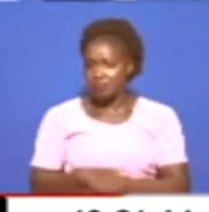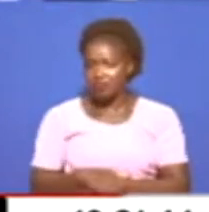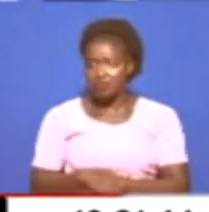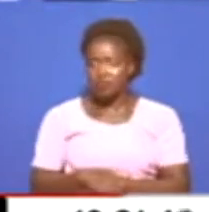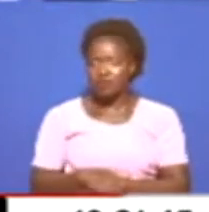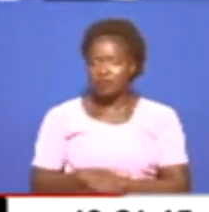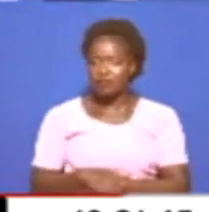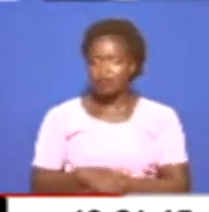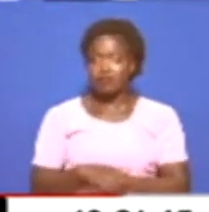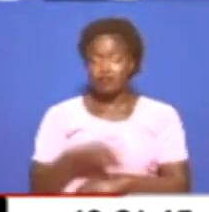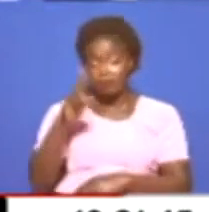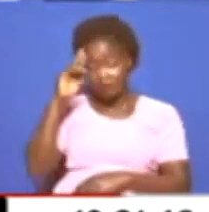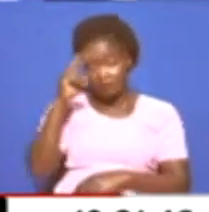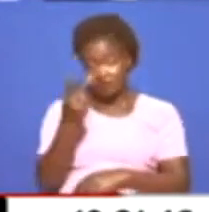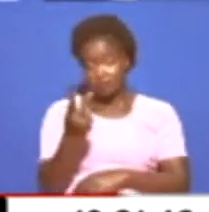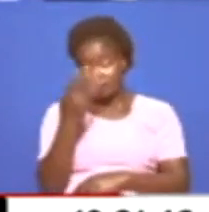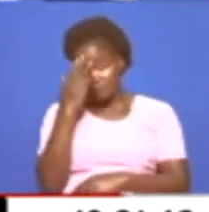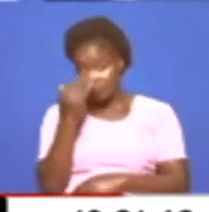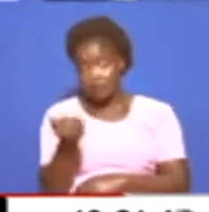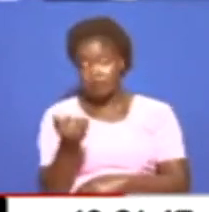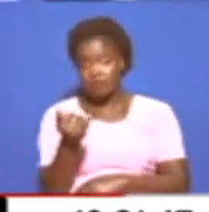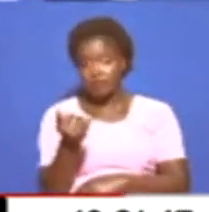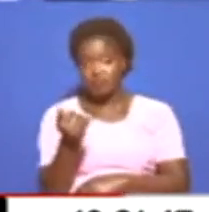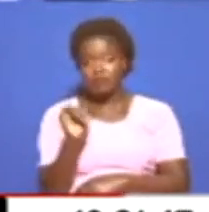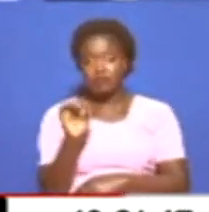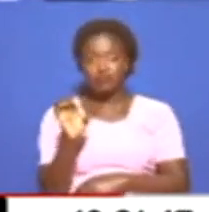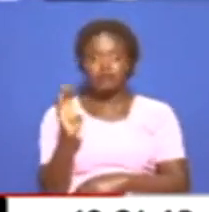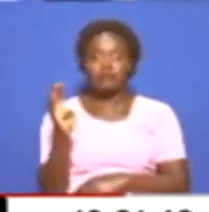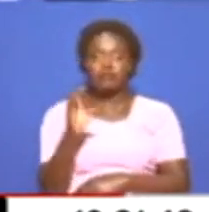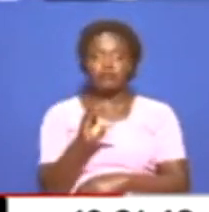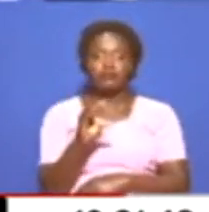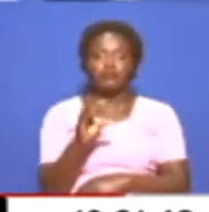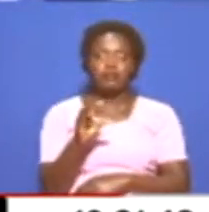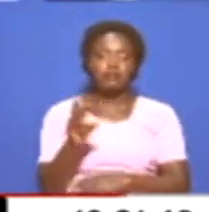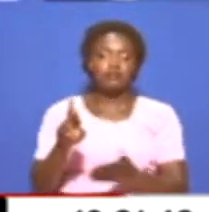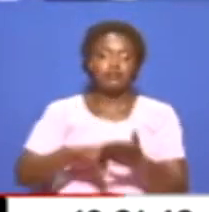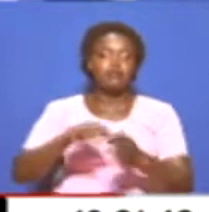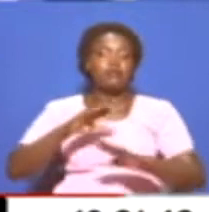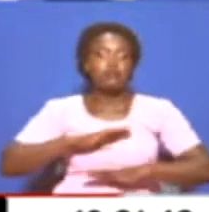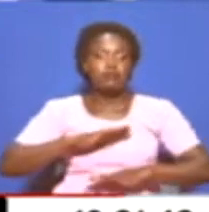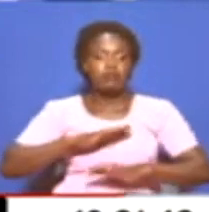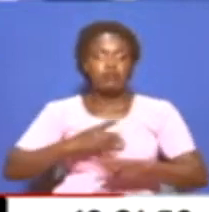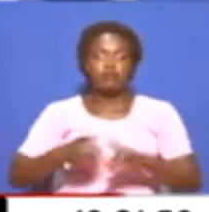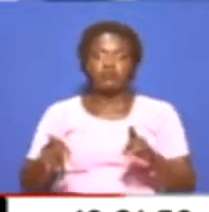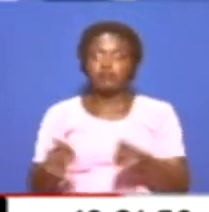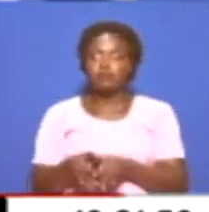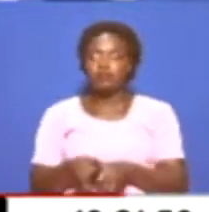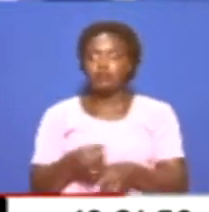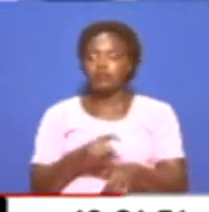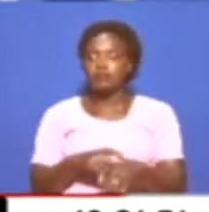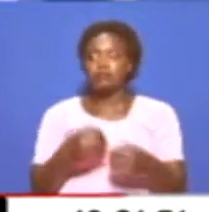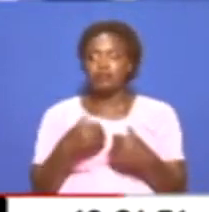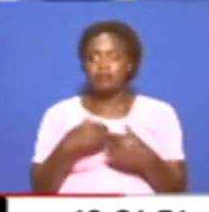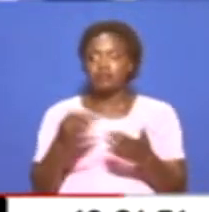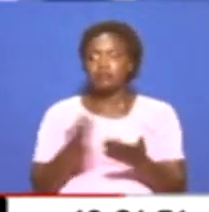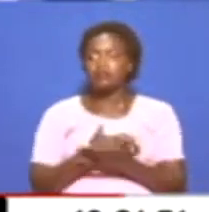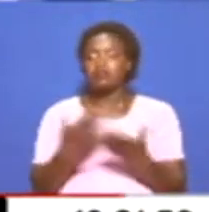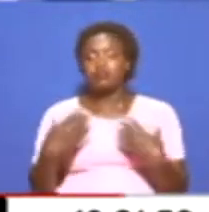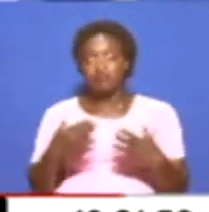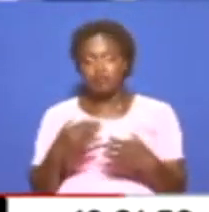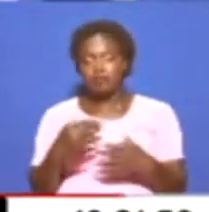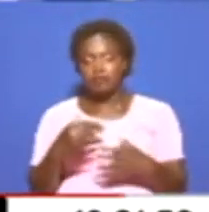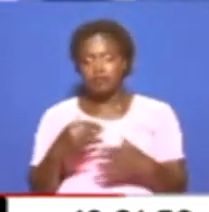two major reasons why the IMBC did not recruit enough, but we still have time. Yes, there are some people without IDs